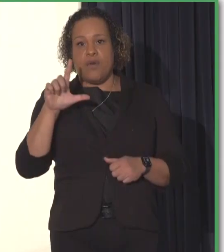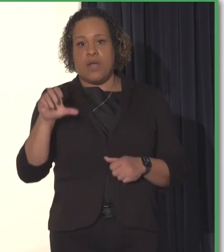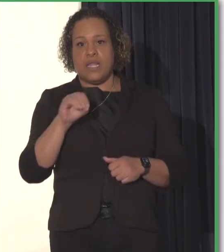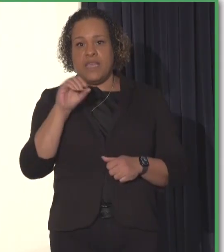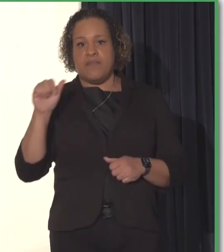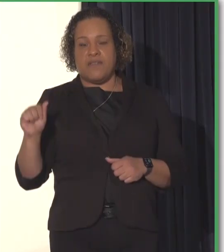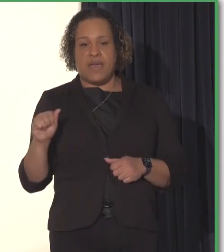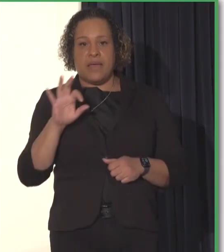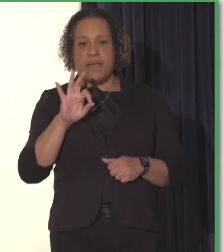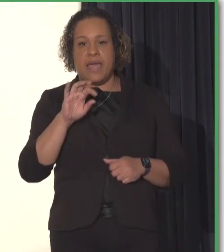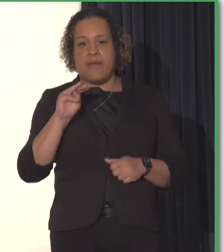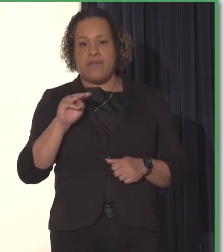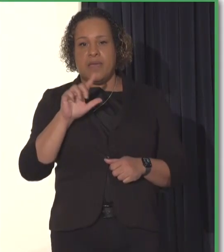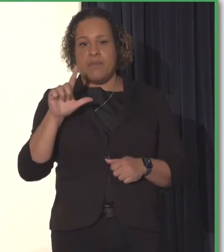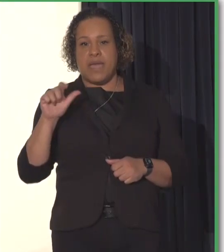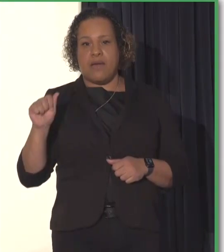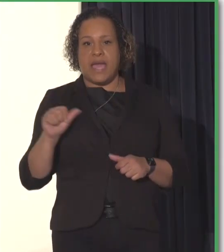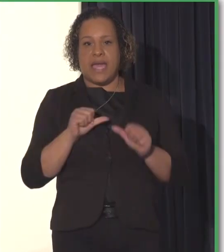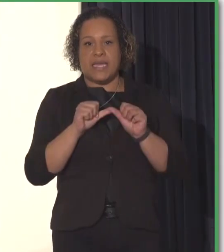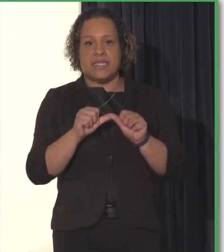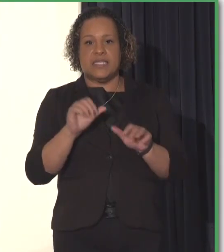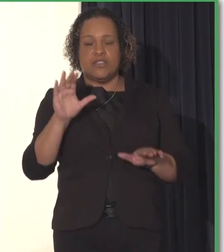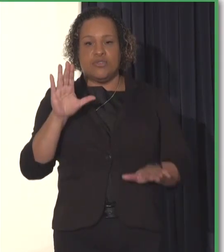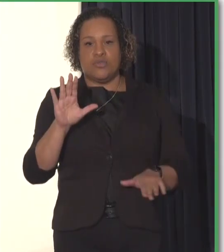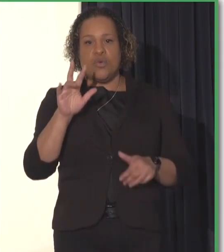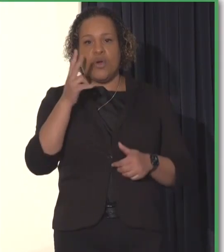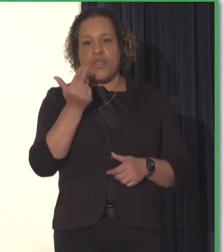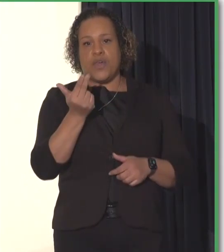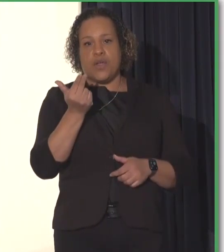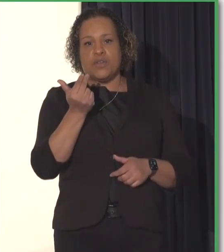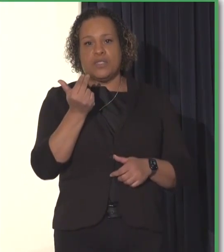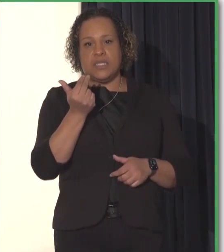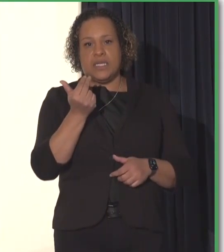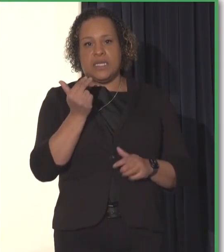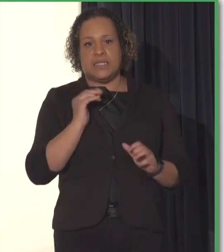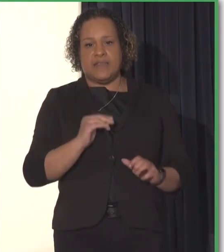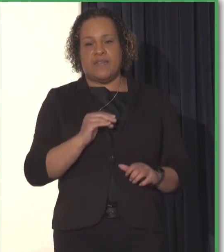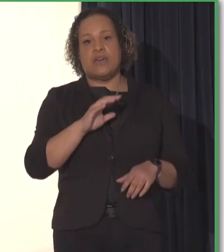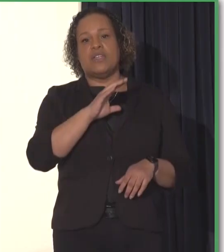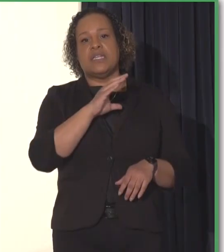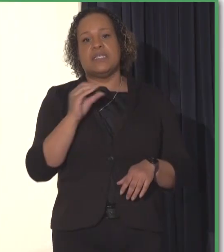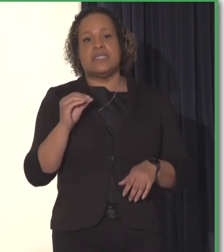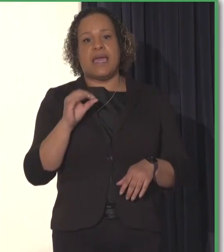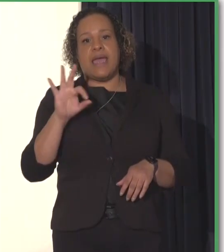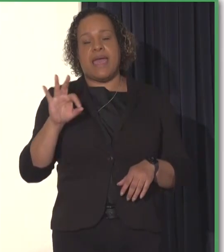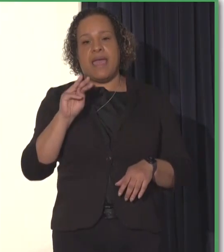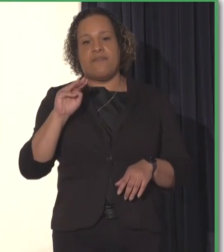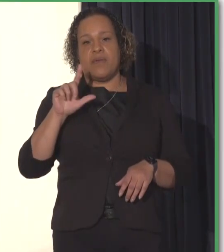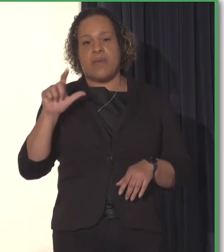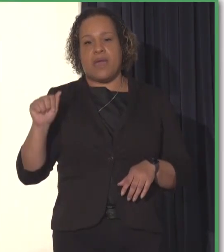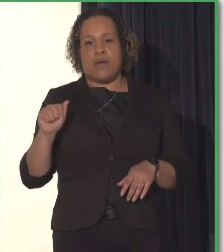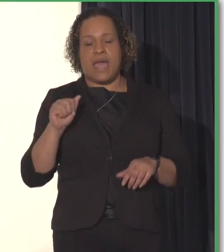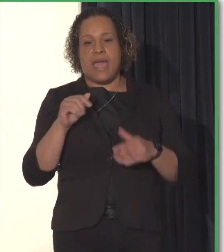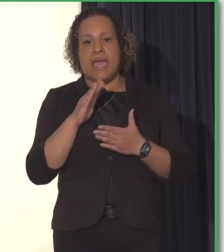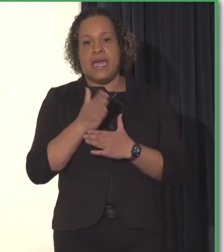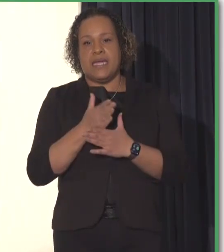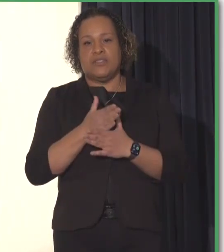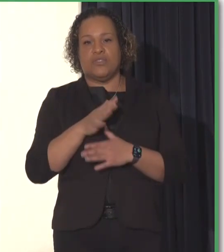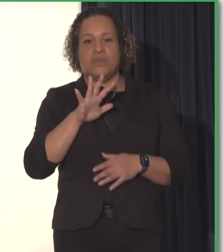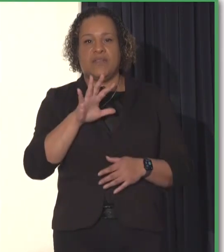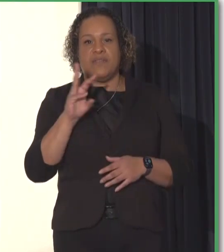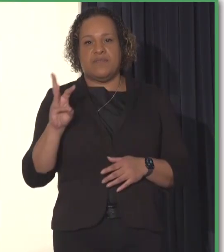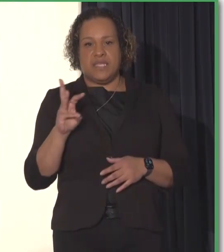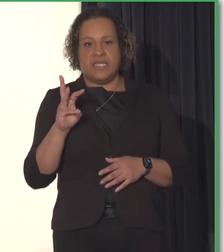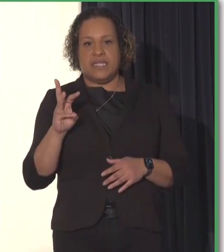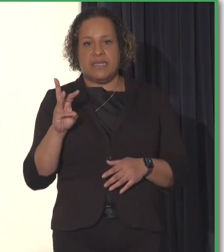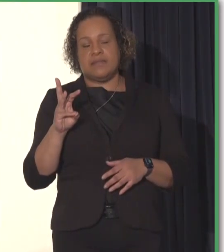FMLA continuous sworn, we had 13 civilians, 2. FMLA intermediate, we had 113 sworn, 56 civilians.